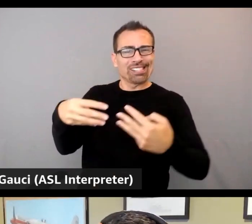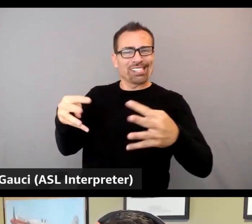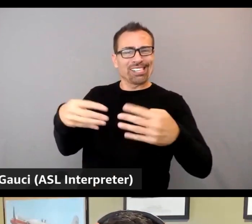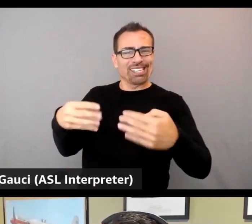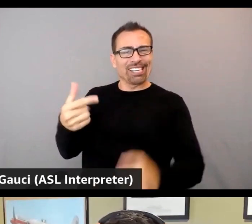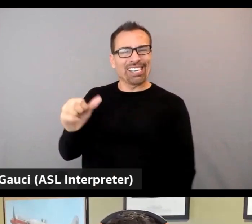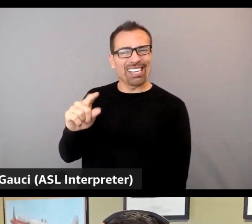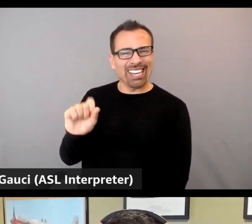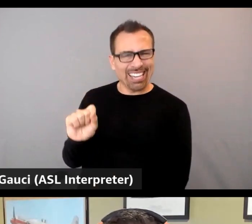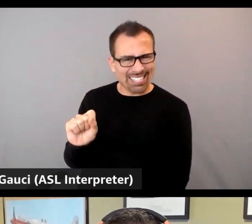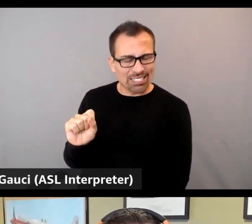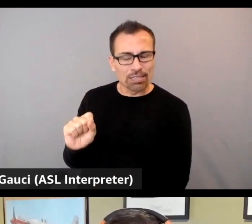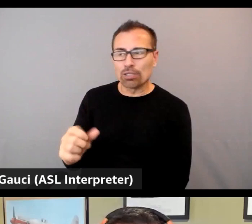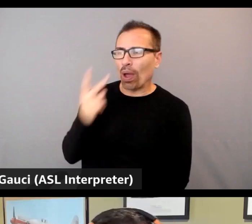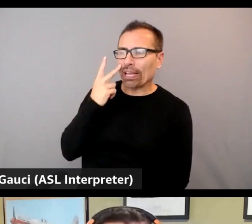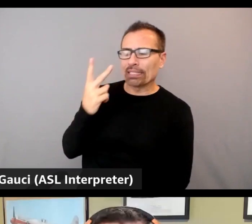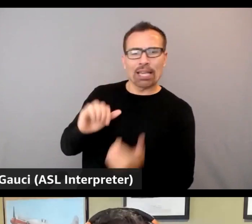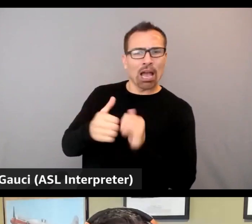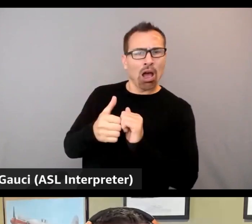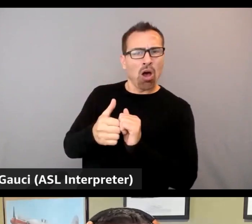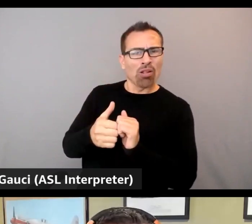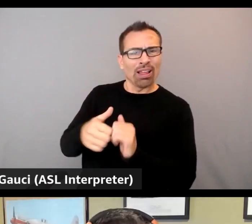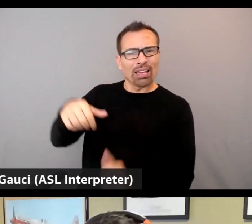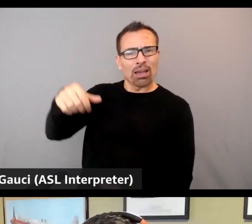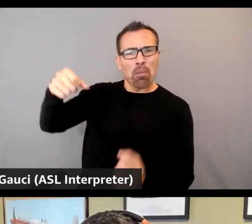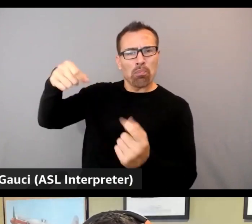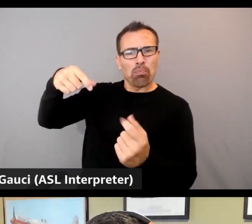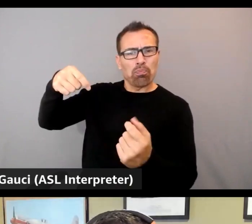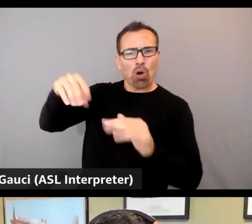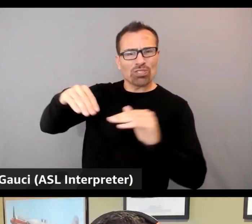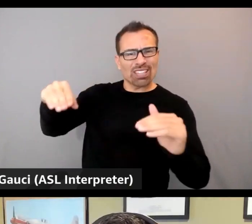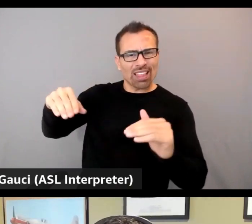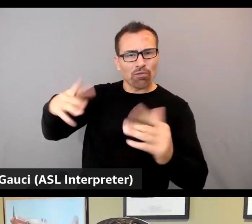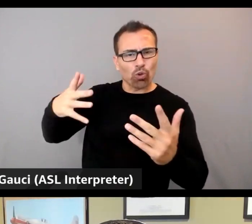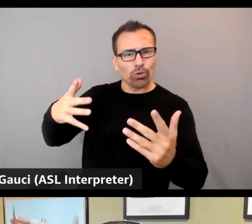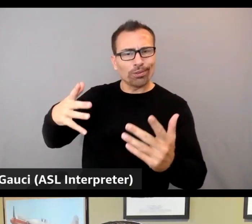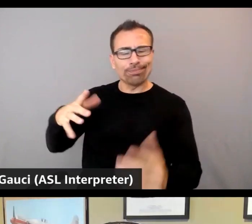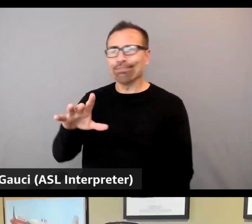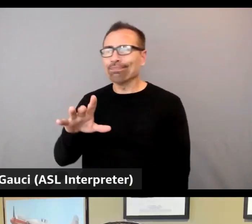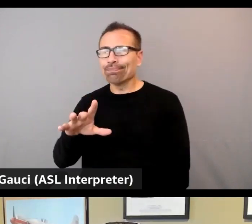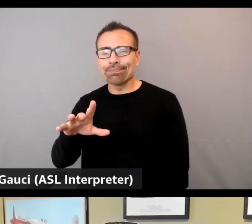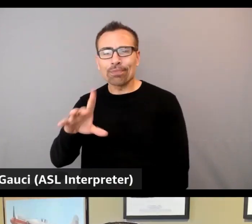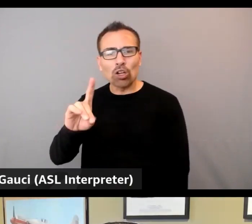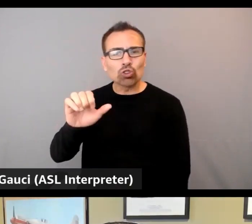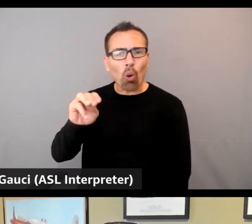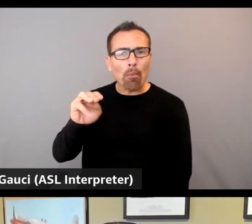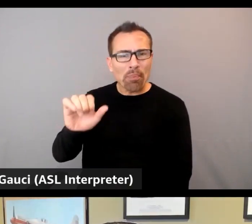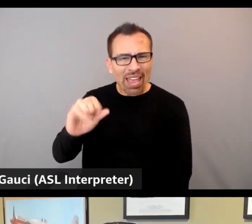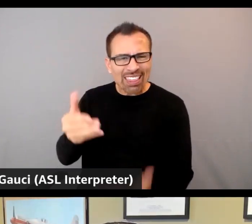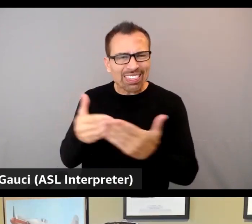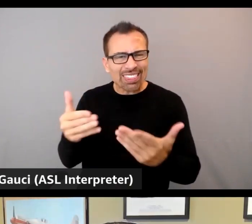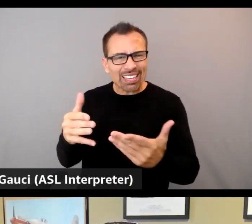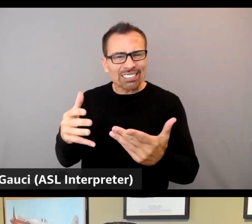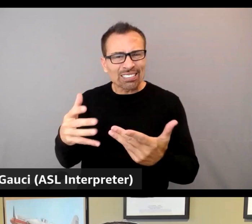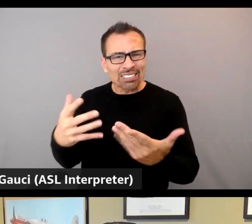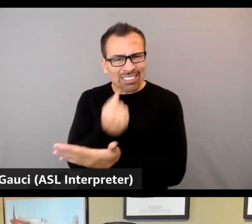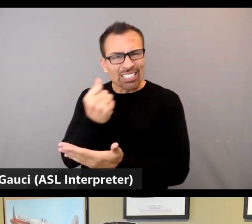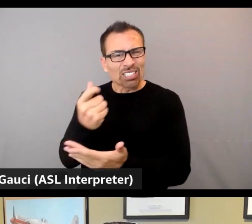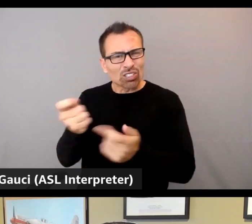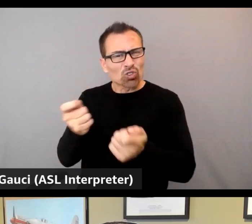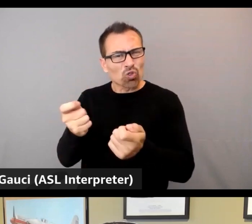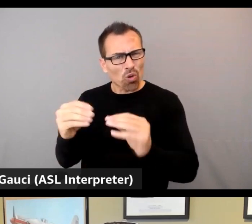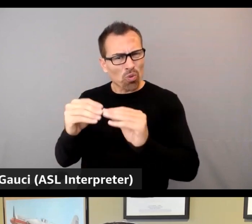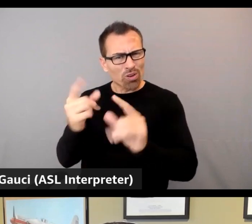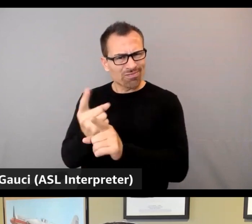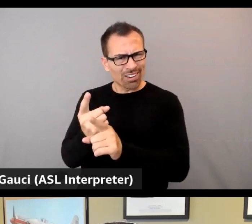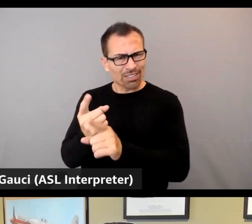pulse level domain stuff can, like you said, give you more control. Is that right? Yeah, exactly. That is the whole point